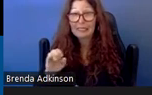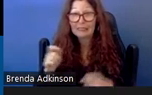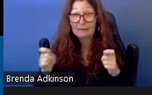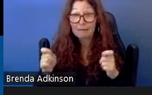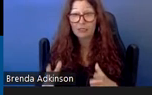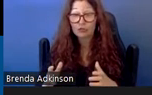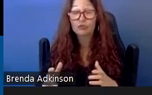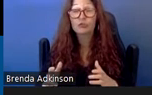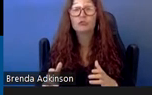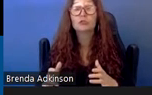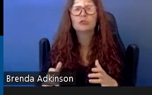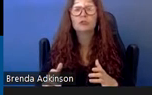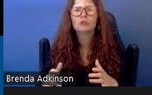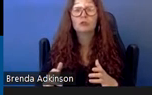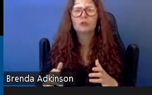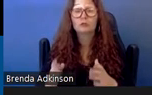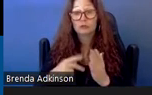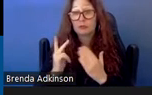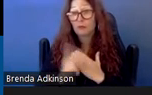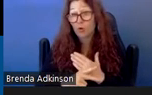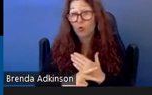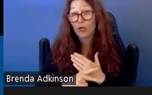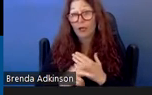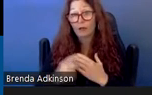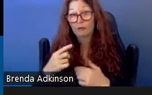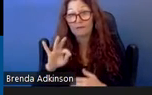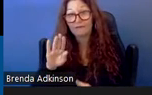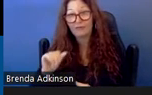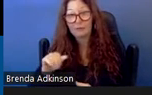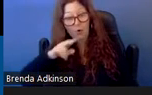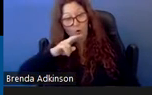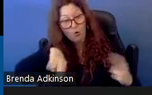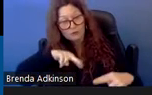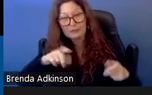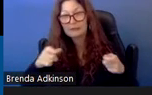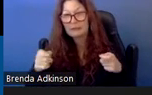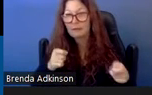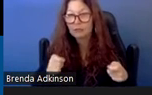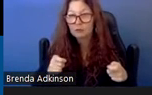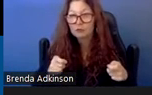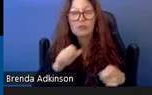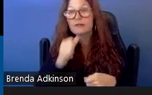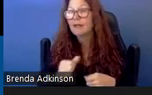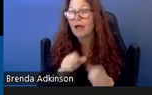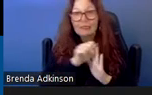that FEMA oversees and manages, not the one that the state, tribe, or territory oversees and manages.